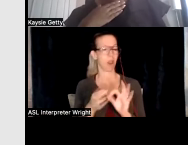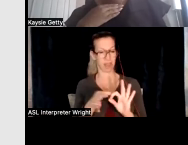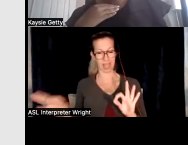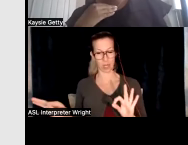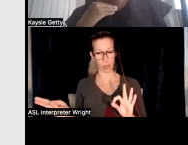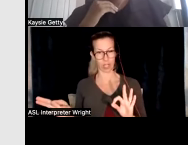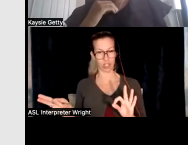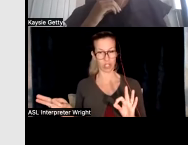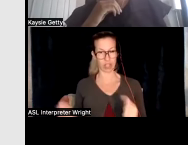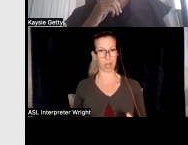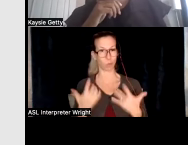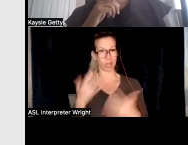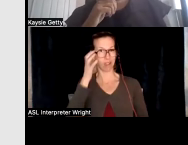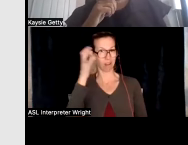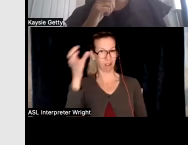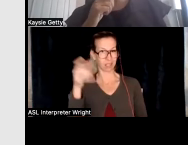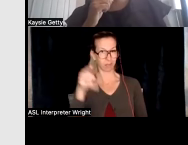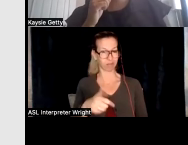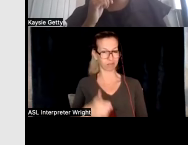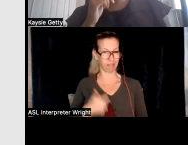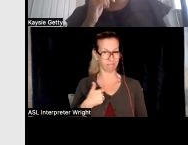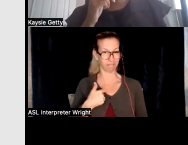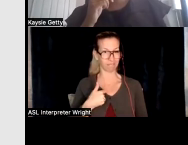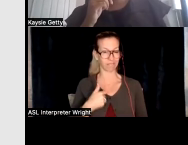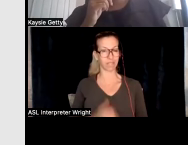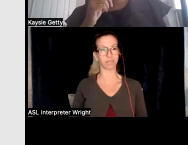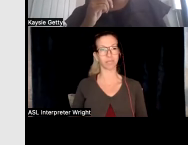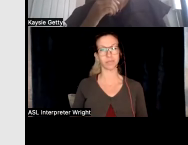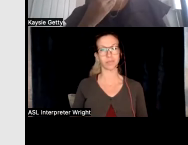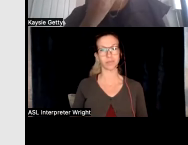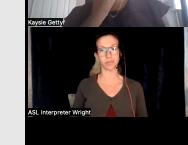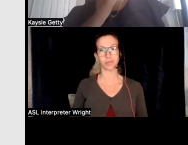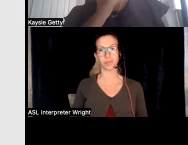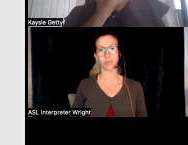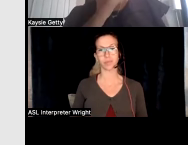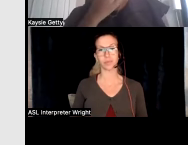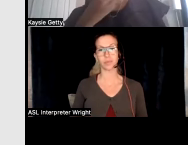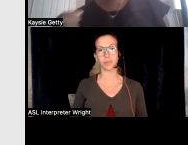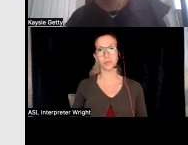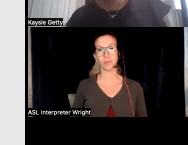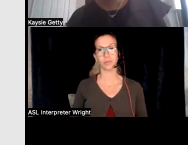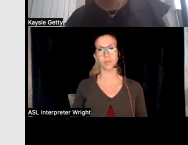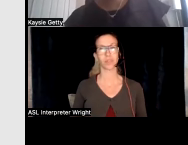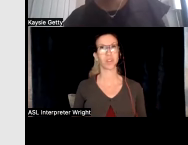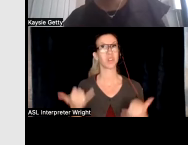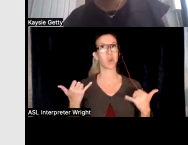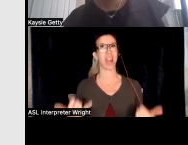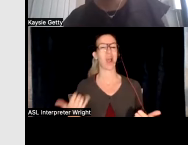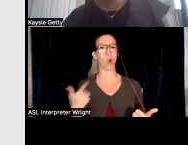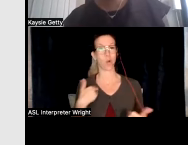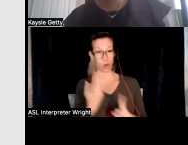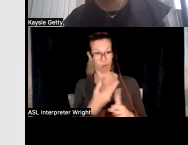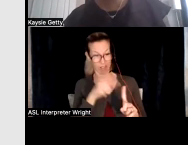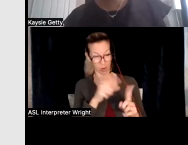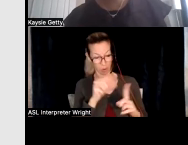ways that feel real and relevant to your day-to-day work. So let's go ahead with those sort of feelings of thriving very present in